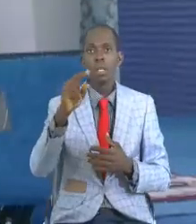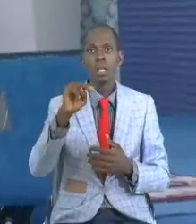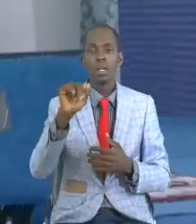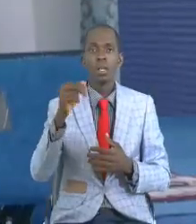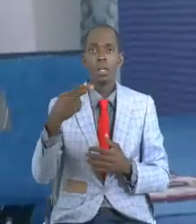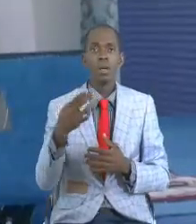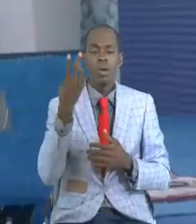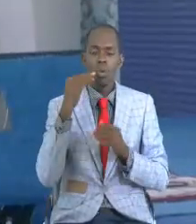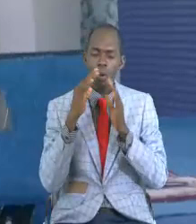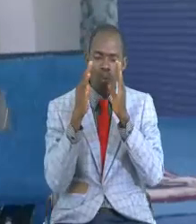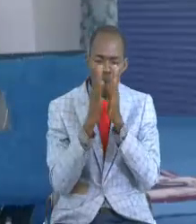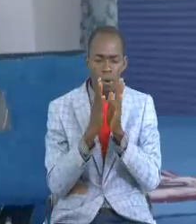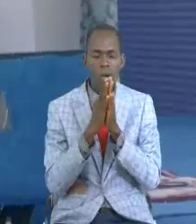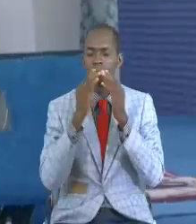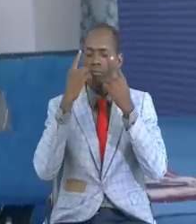and praying.